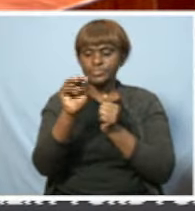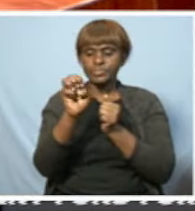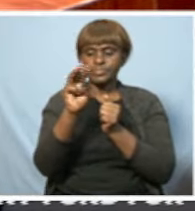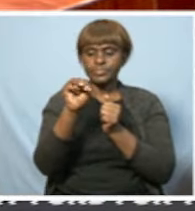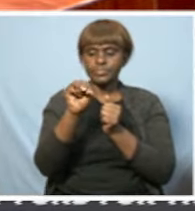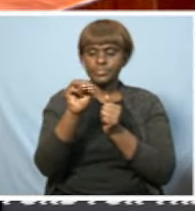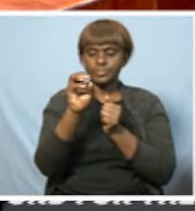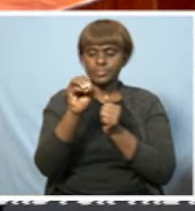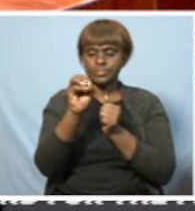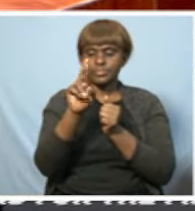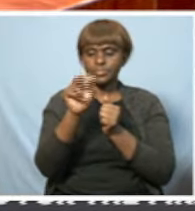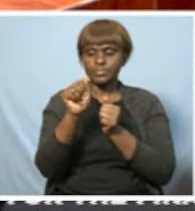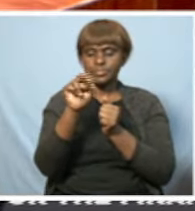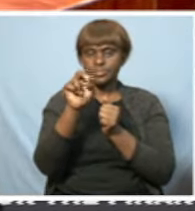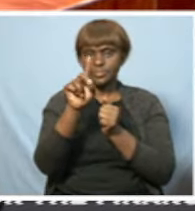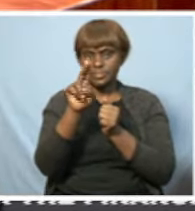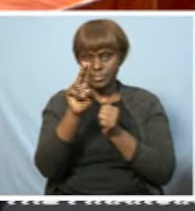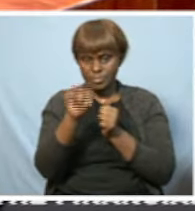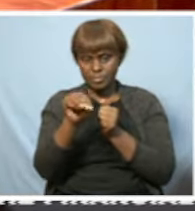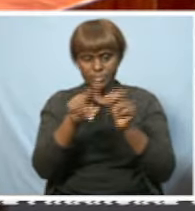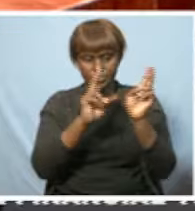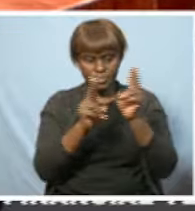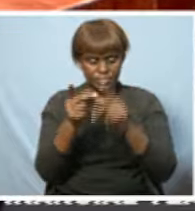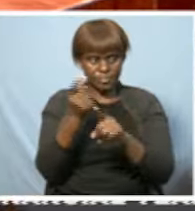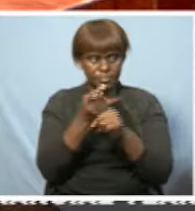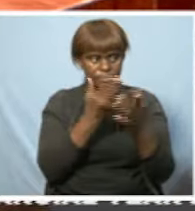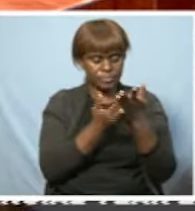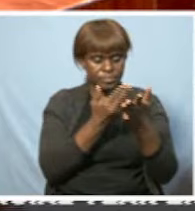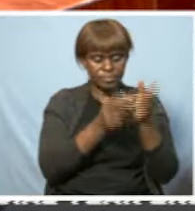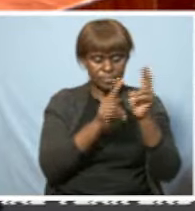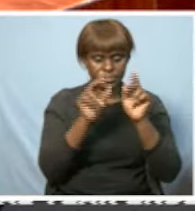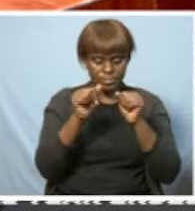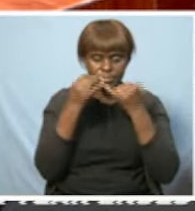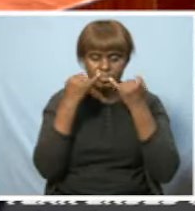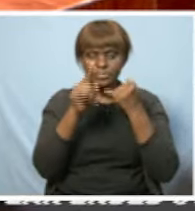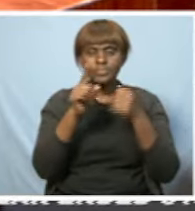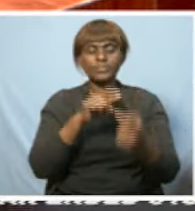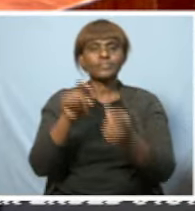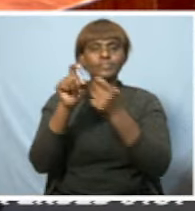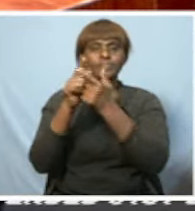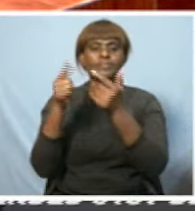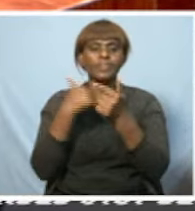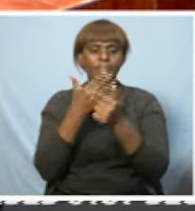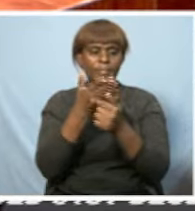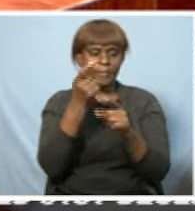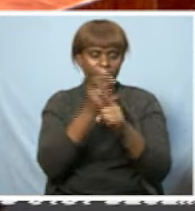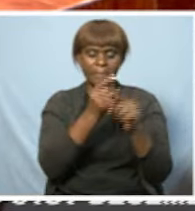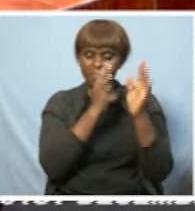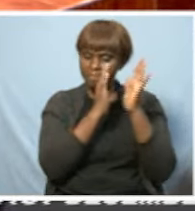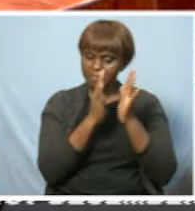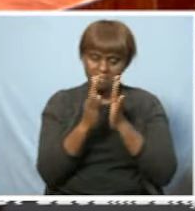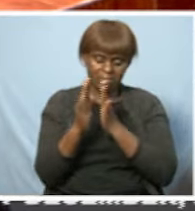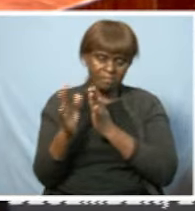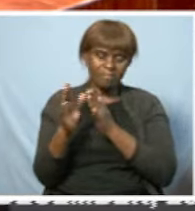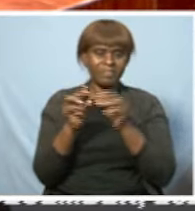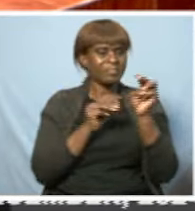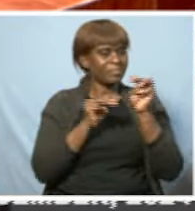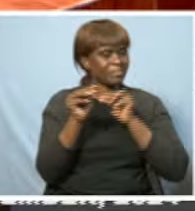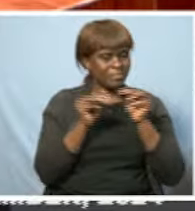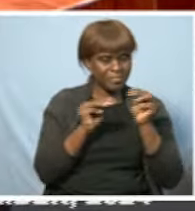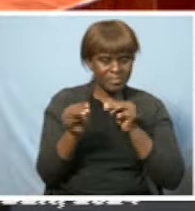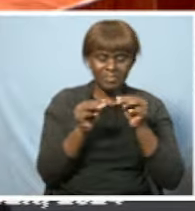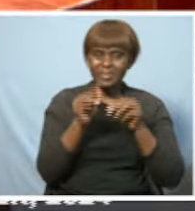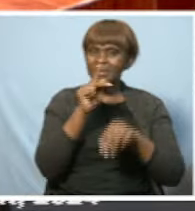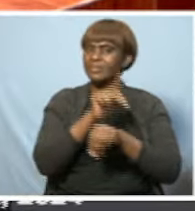response. And from this response, we can tell you that there are challenges from contract preparation, management of